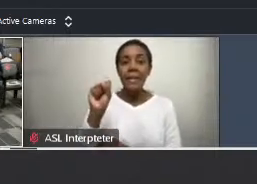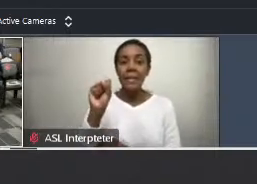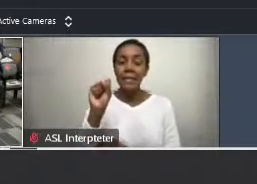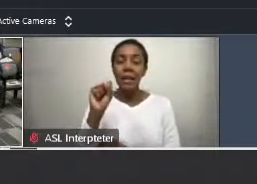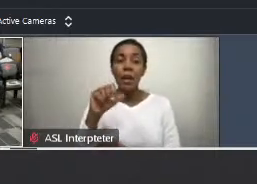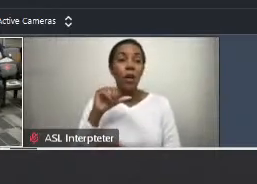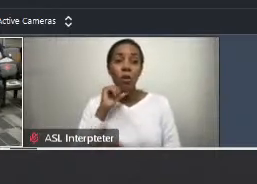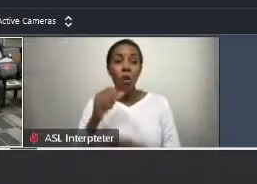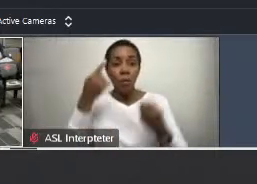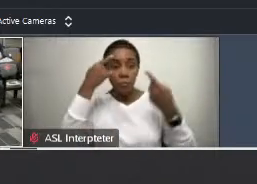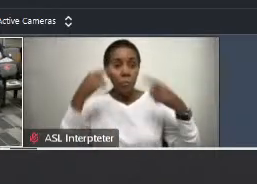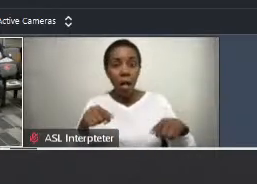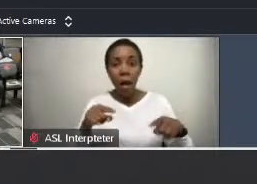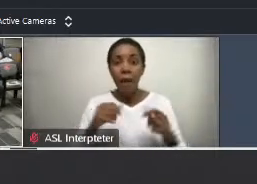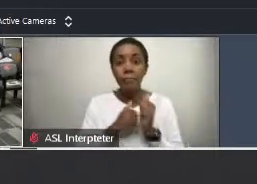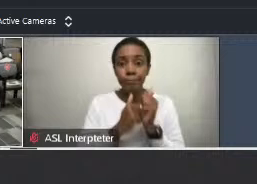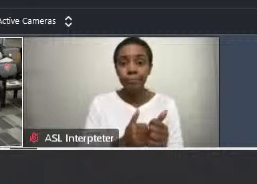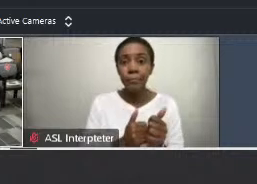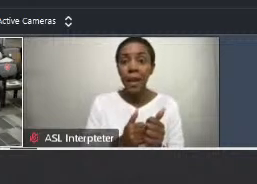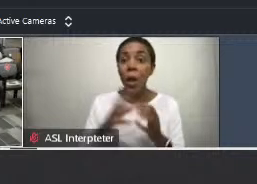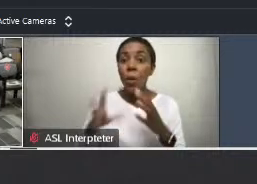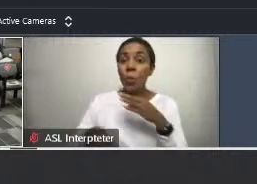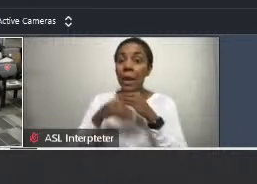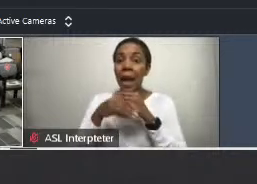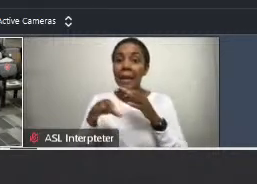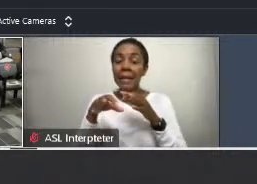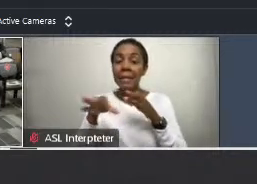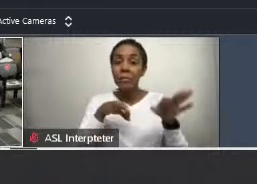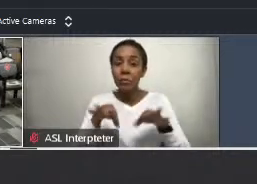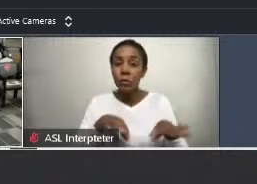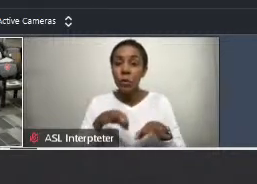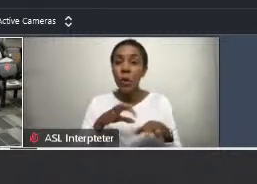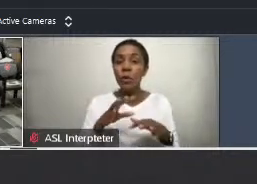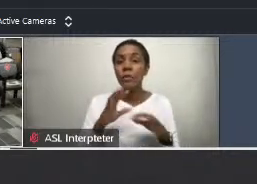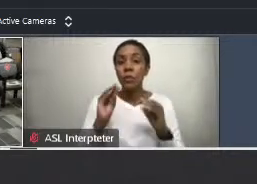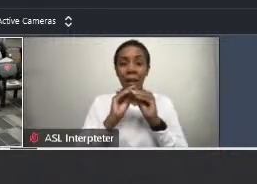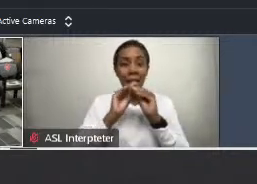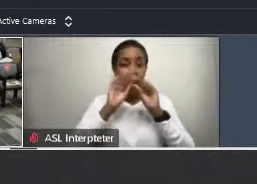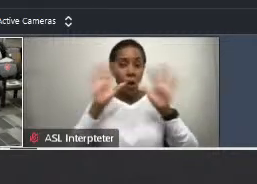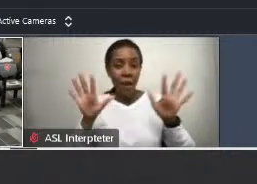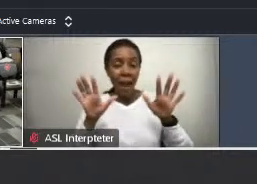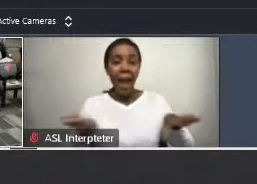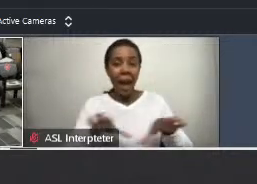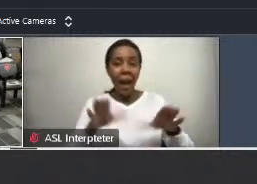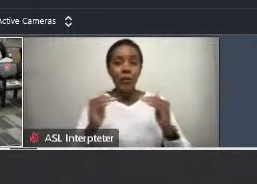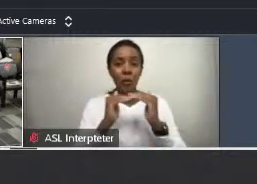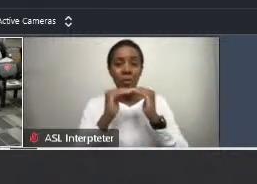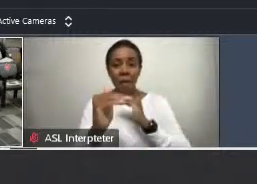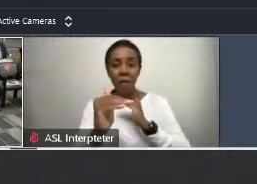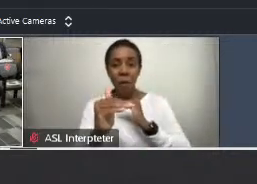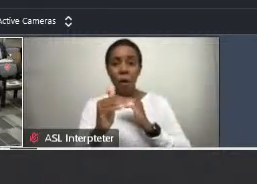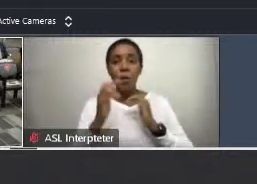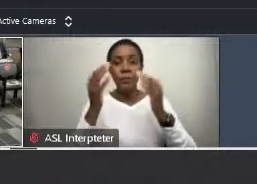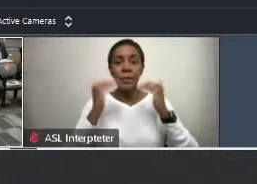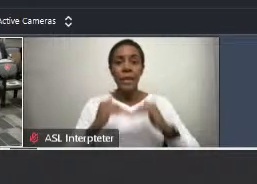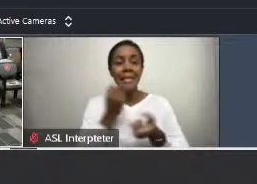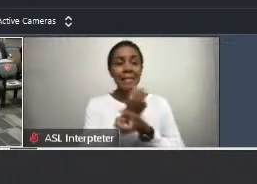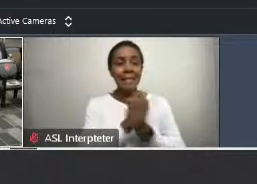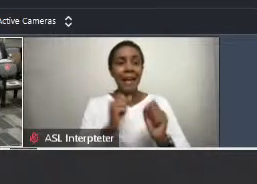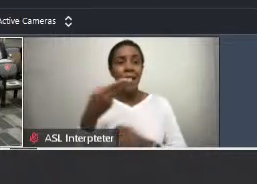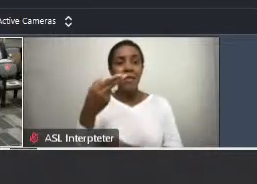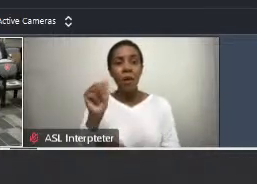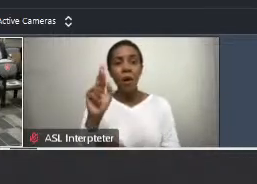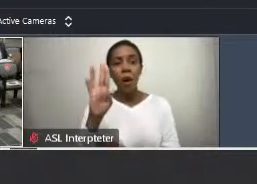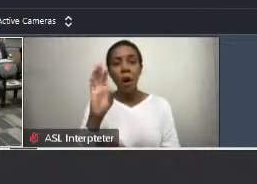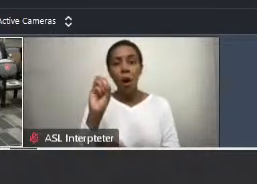of definitions, including action level and other user. Those are just for our benefit and clarification. We added a safe harbor defense, which